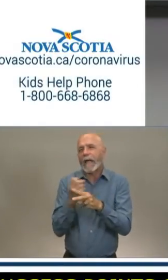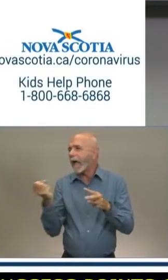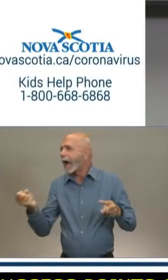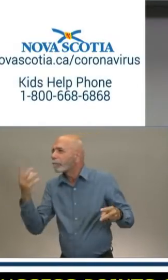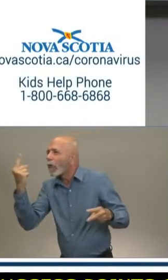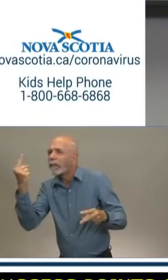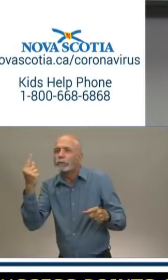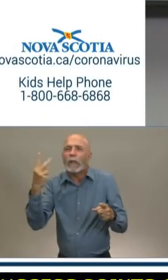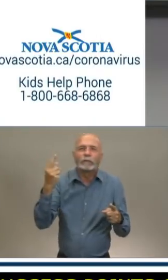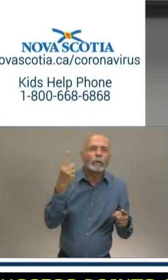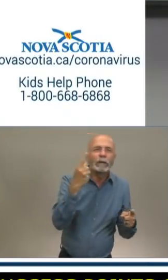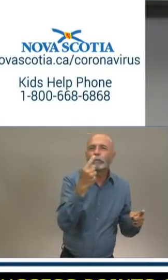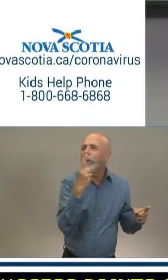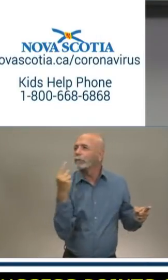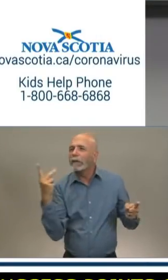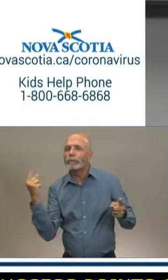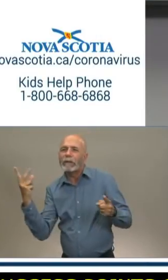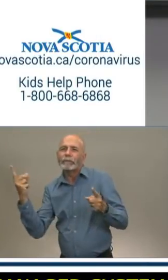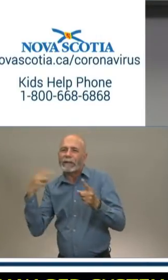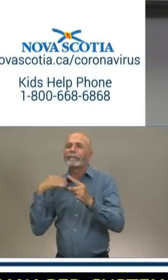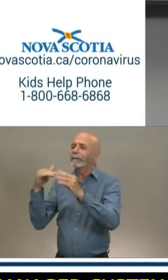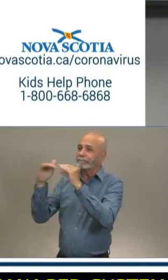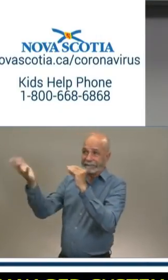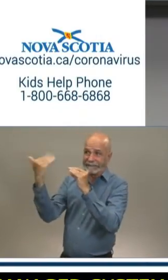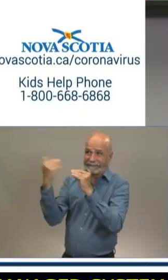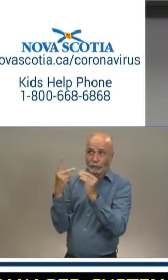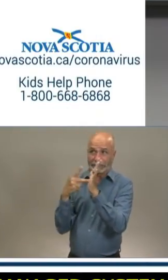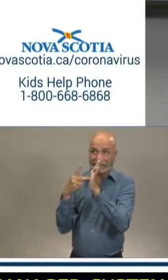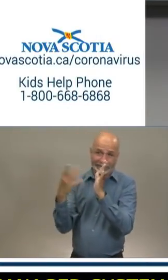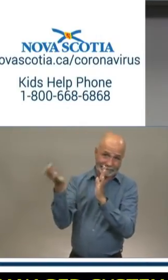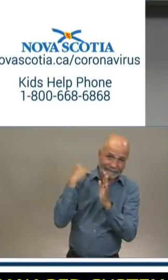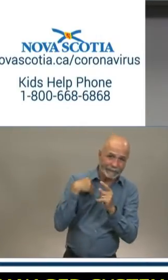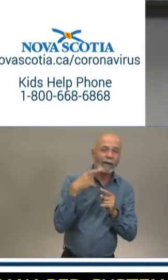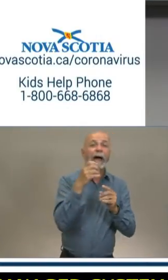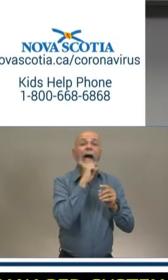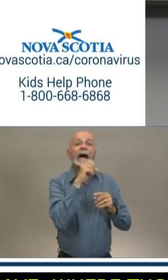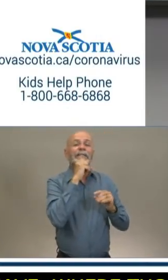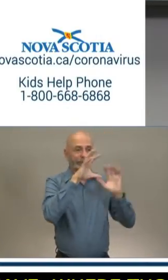people in for appointments, and we're doing it based on age, and we're going